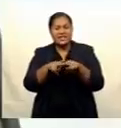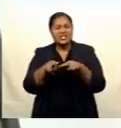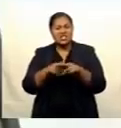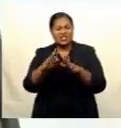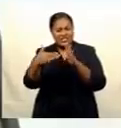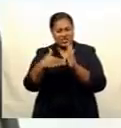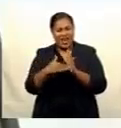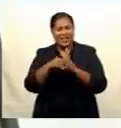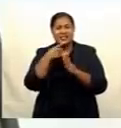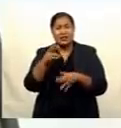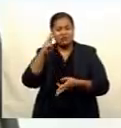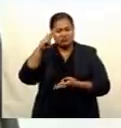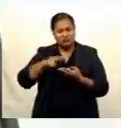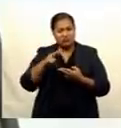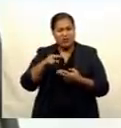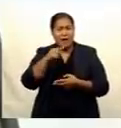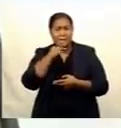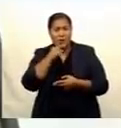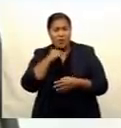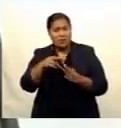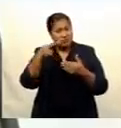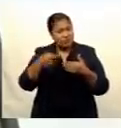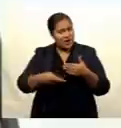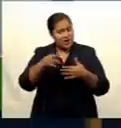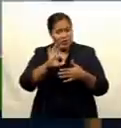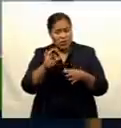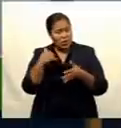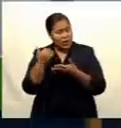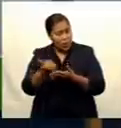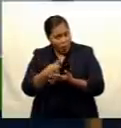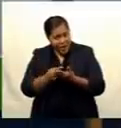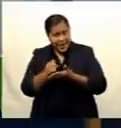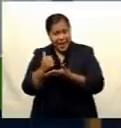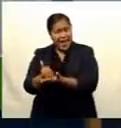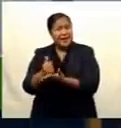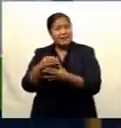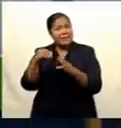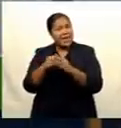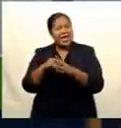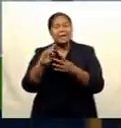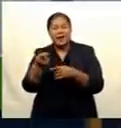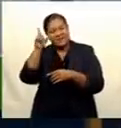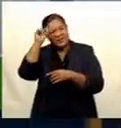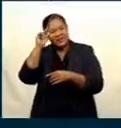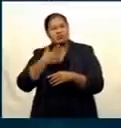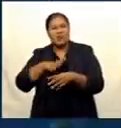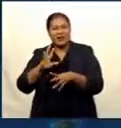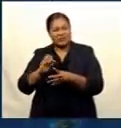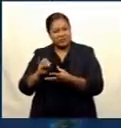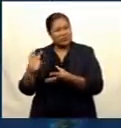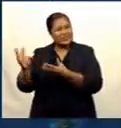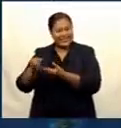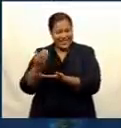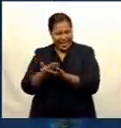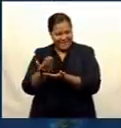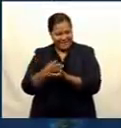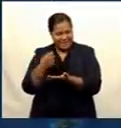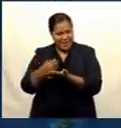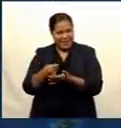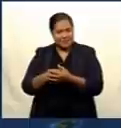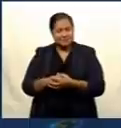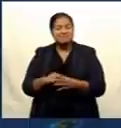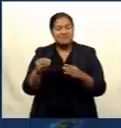the reduction of the borrowing rate will not only help banks but also Fijians who want to invest as well. The banks will definitely